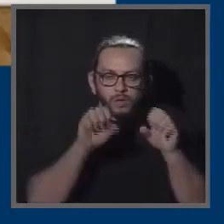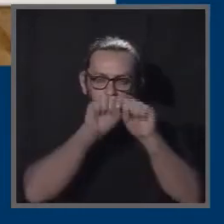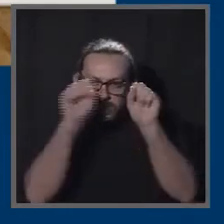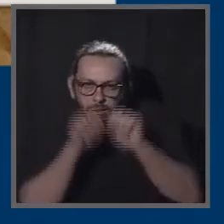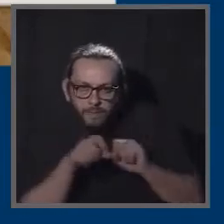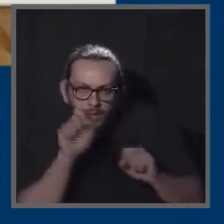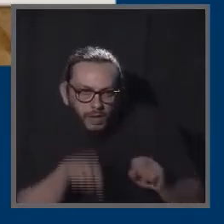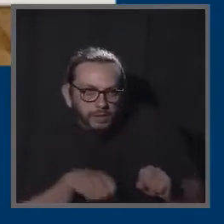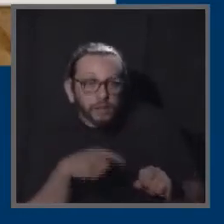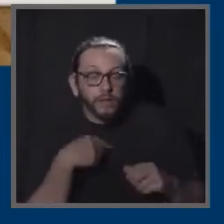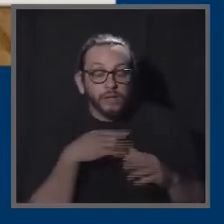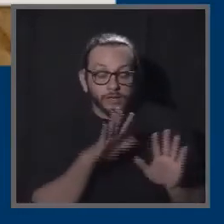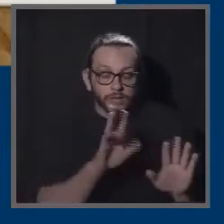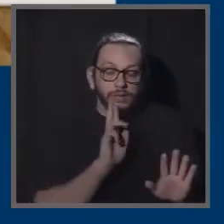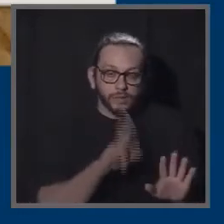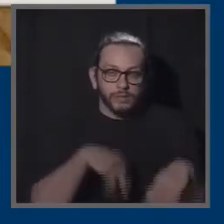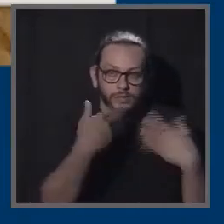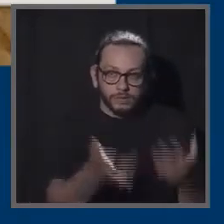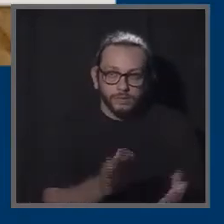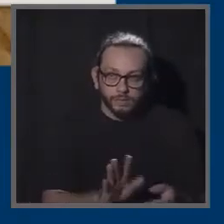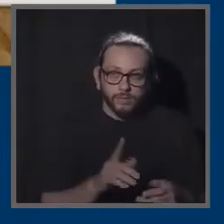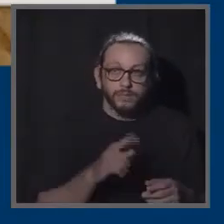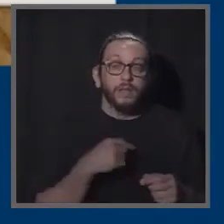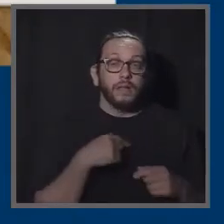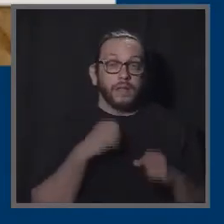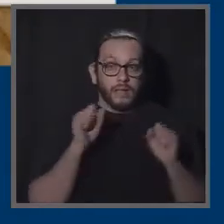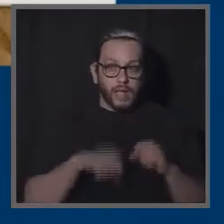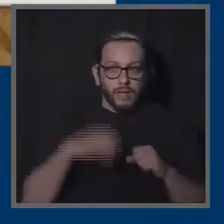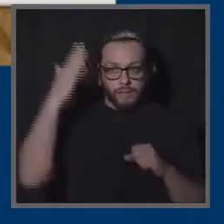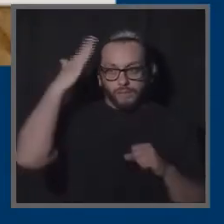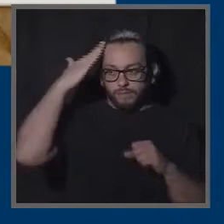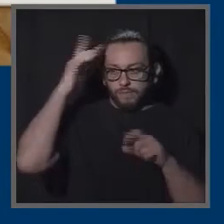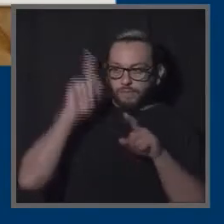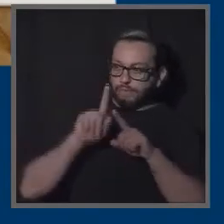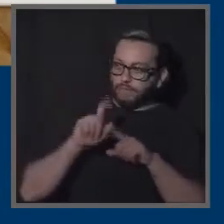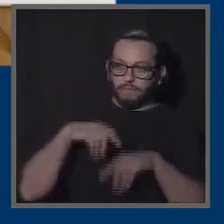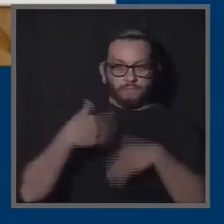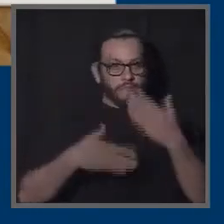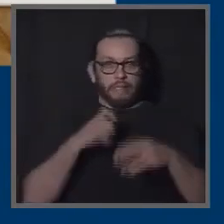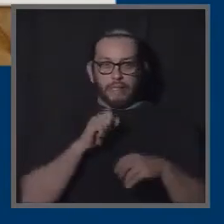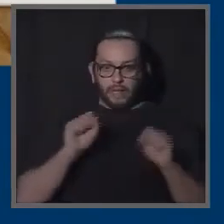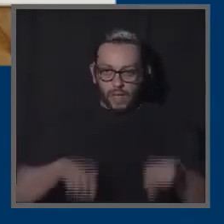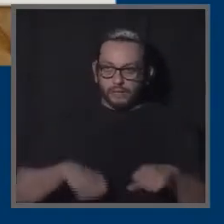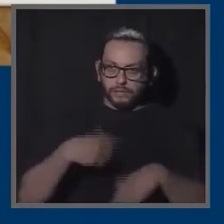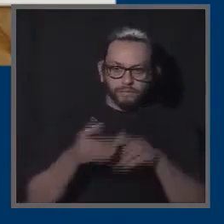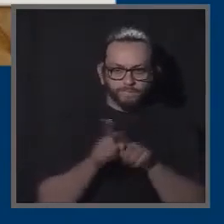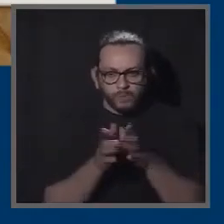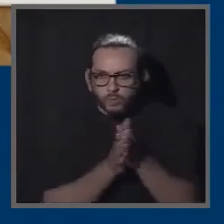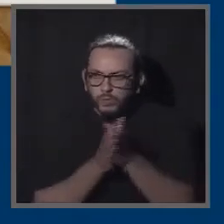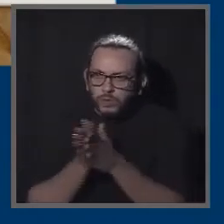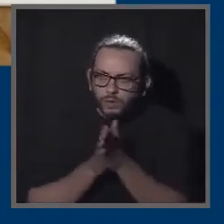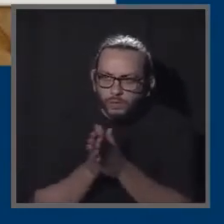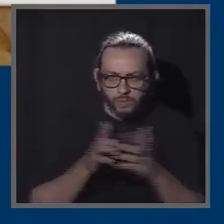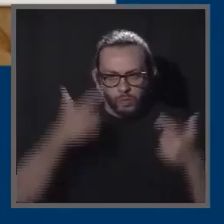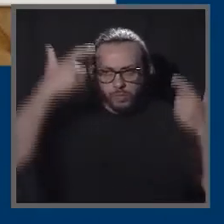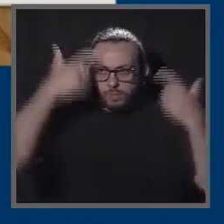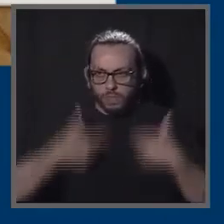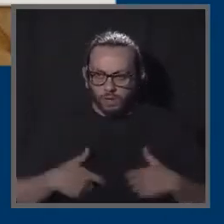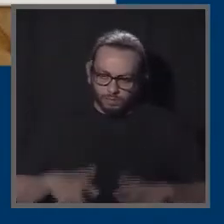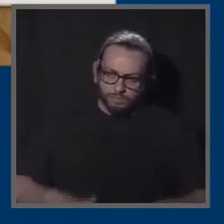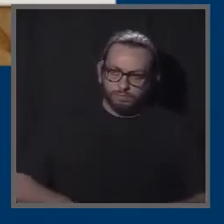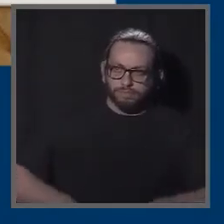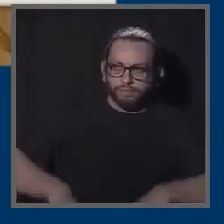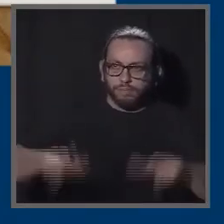was to say, let's make use of the capabilities approach to human development in order to really ask questions about what